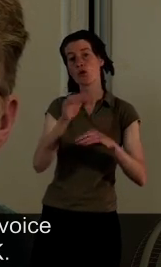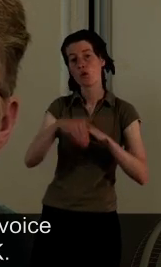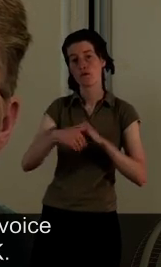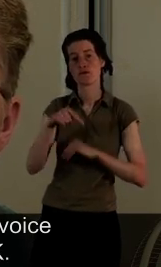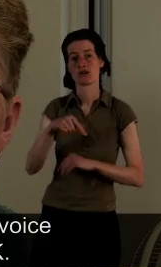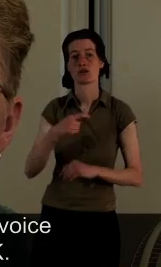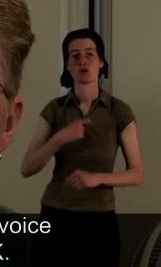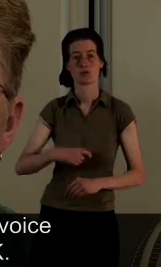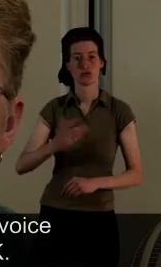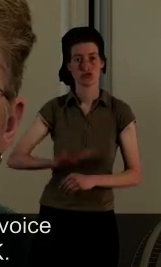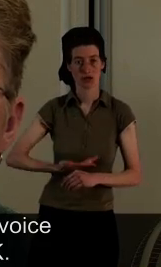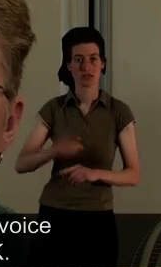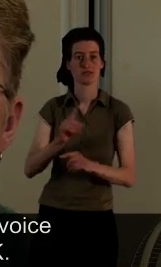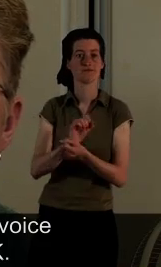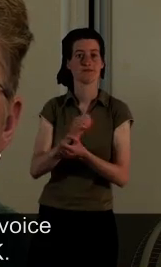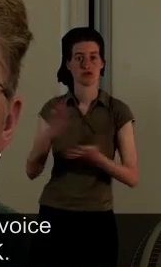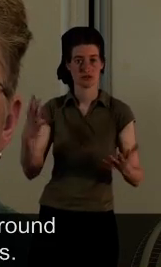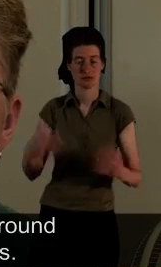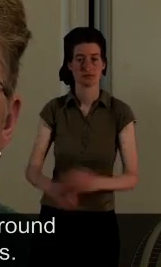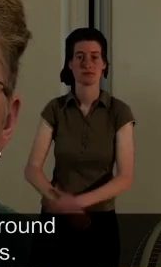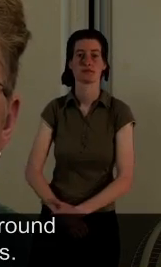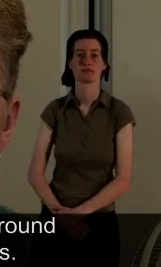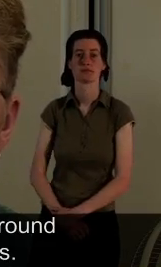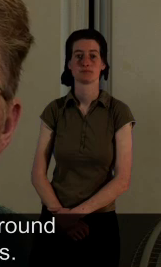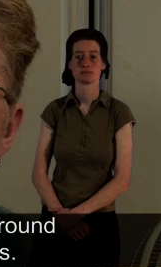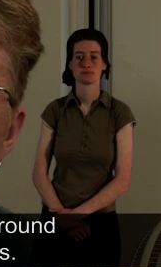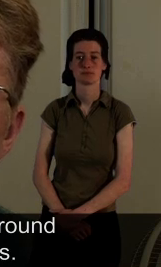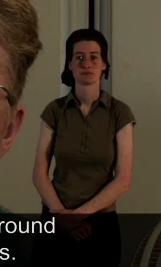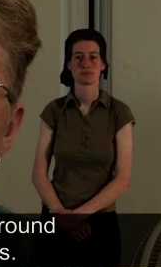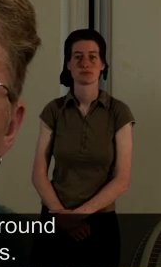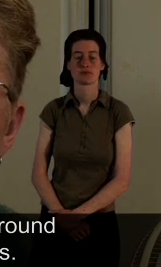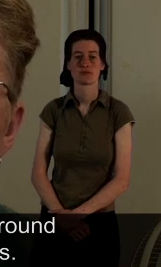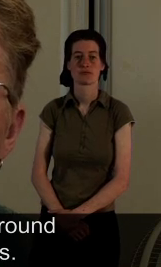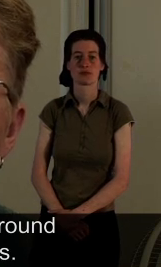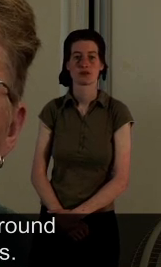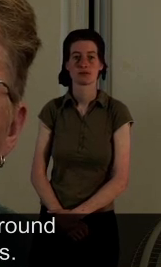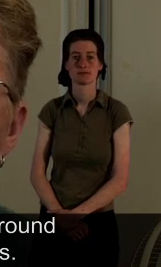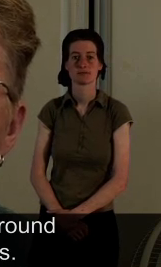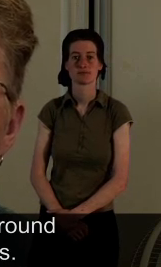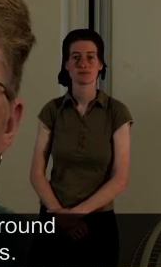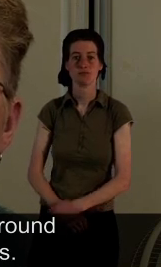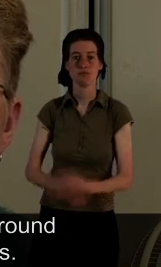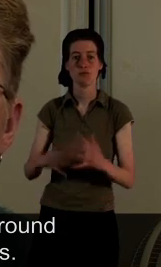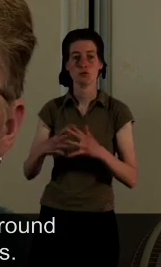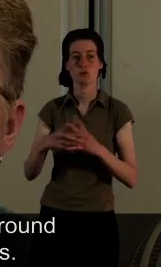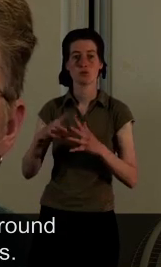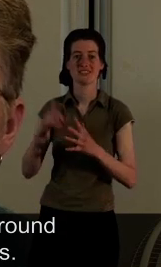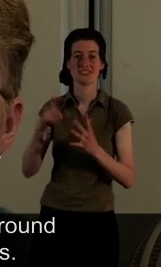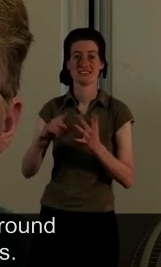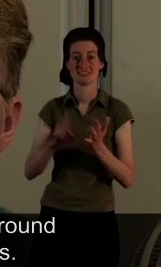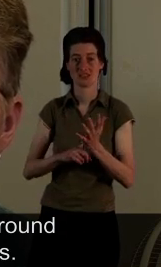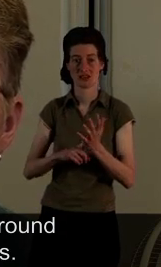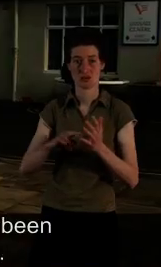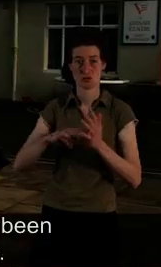for disabled people in the UK. That campaigning voice is built around human rights and